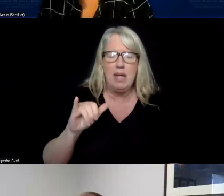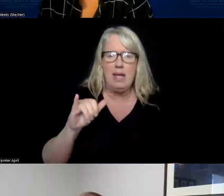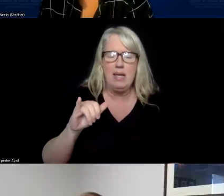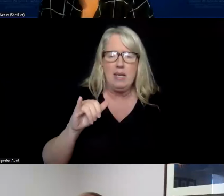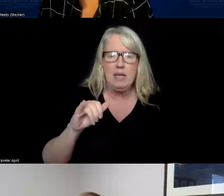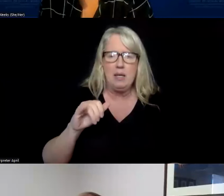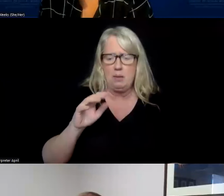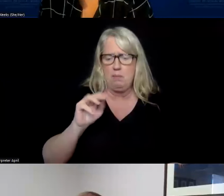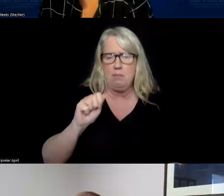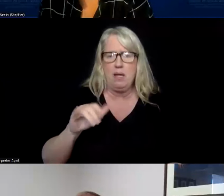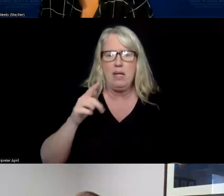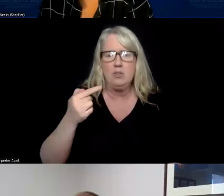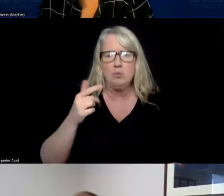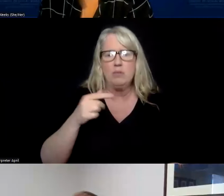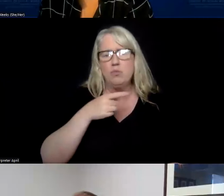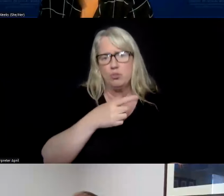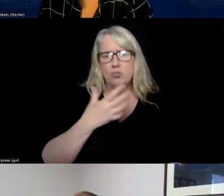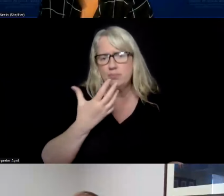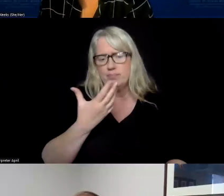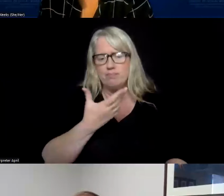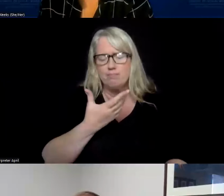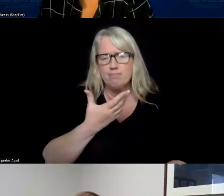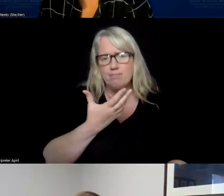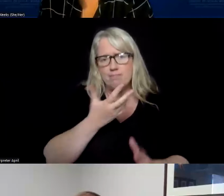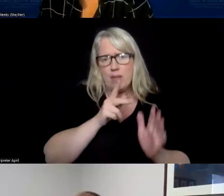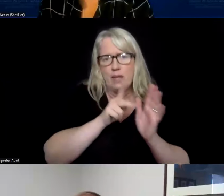May 21st, they took their life in our home. And